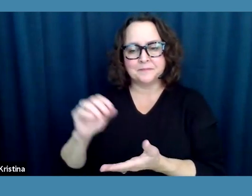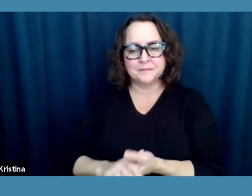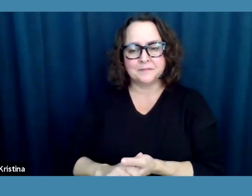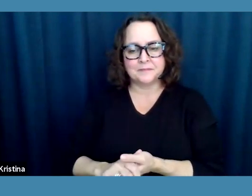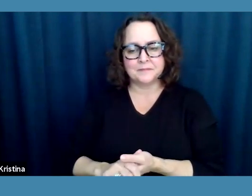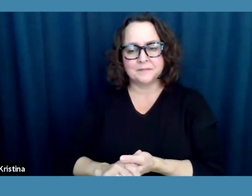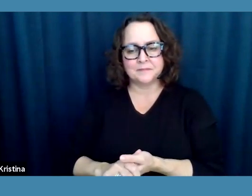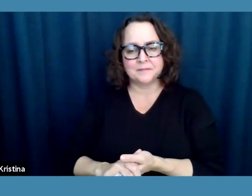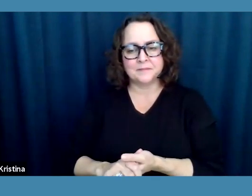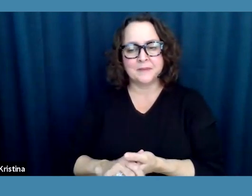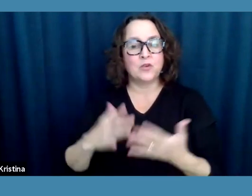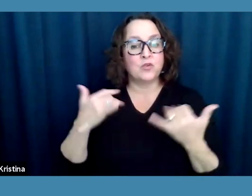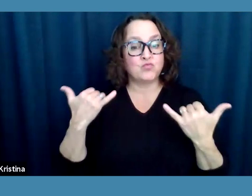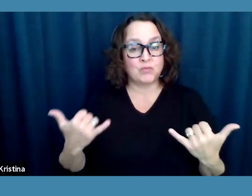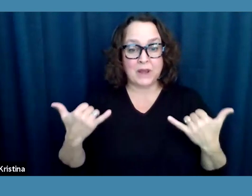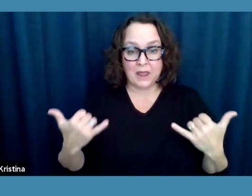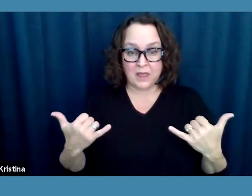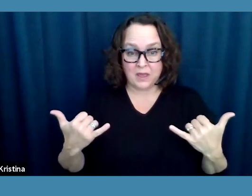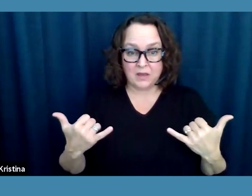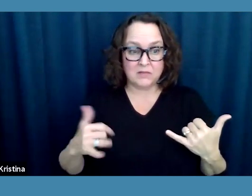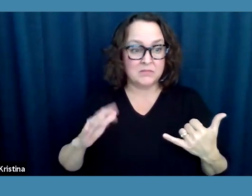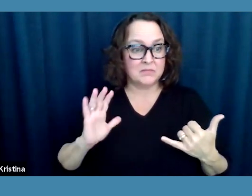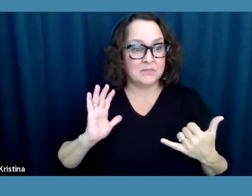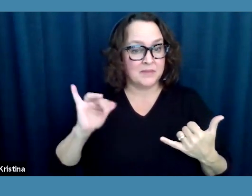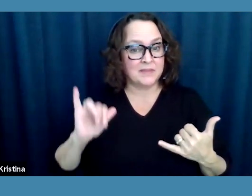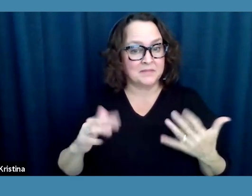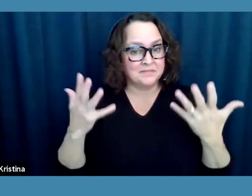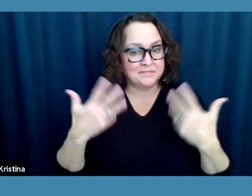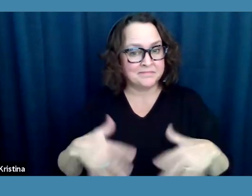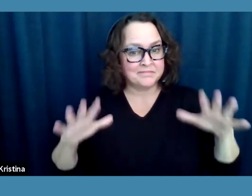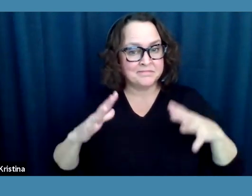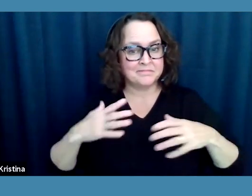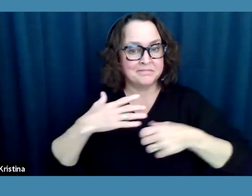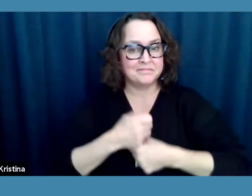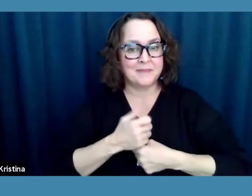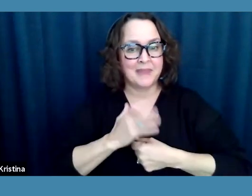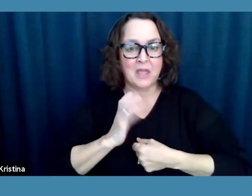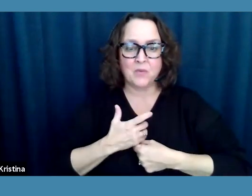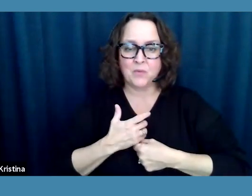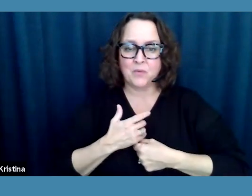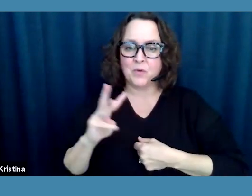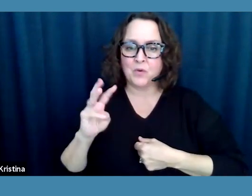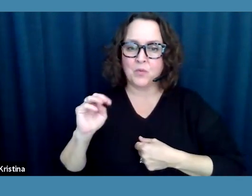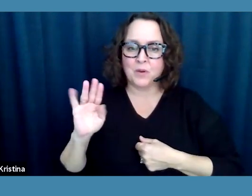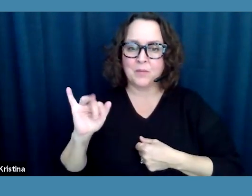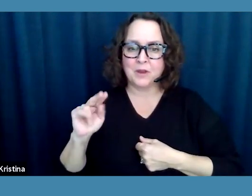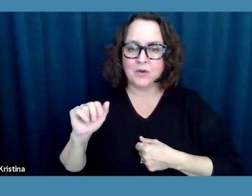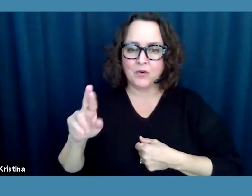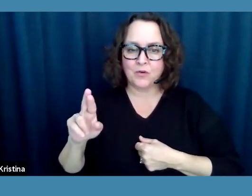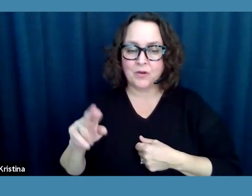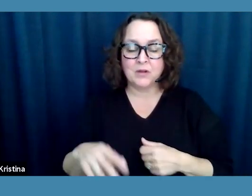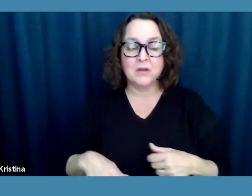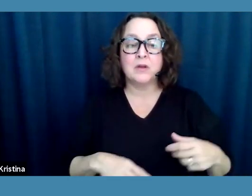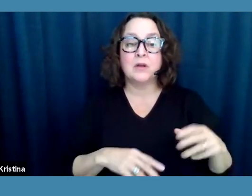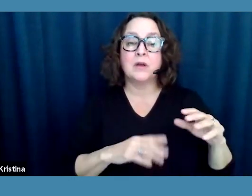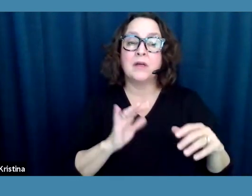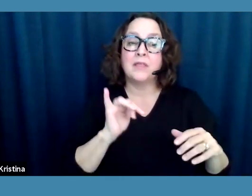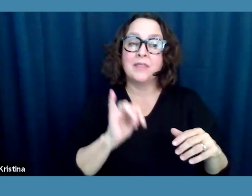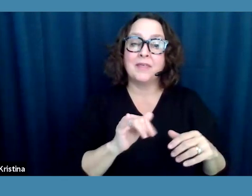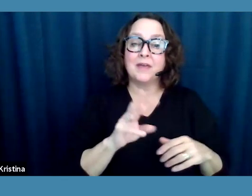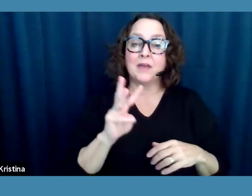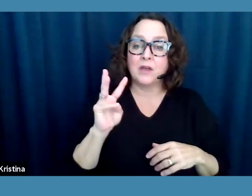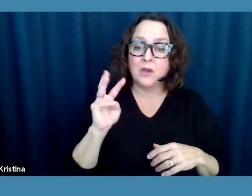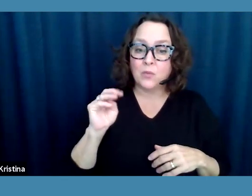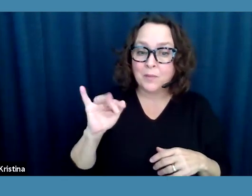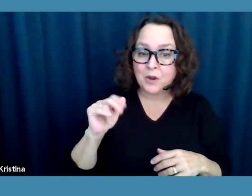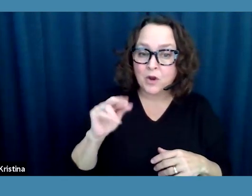I think at this point, that concludes our webinar today. The webinar and the PowerPoint slides will be available on our